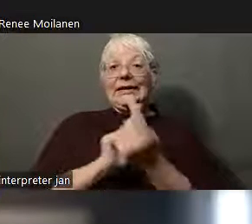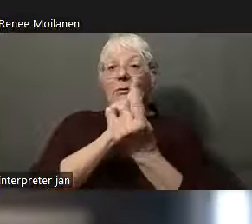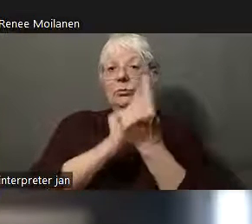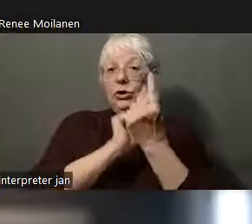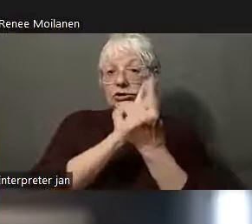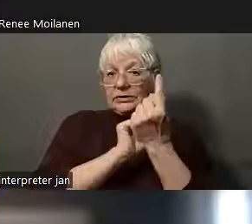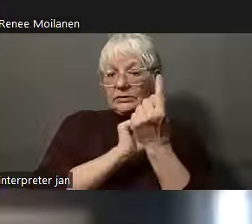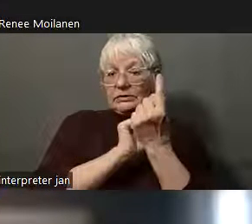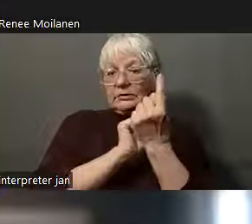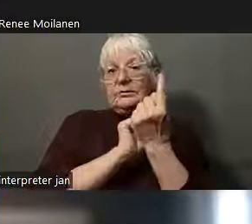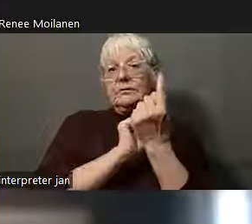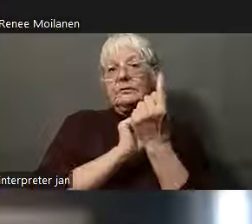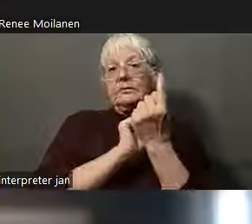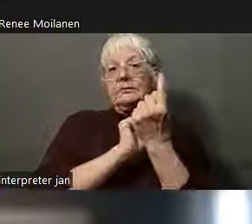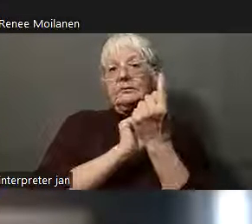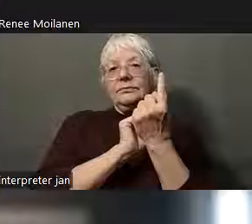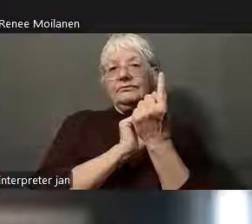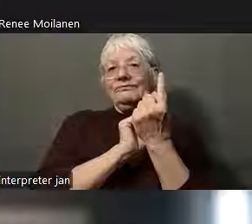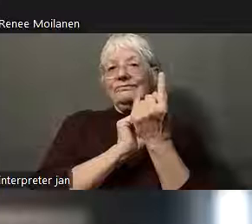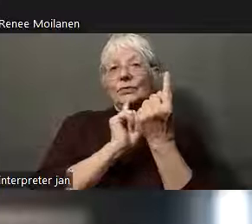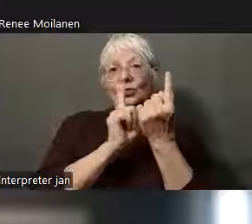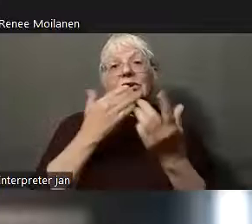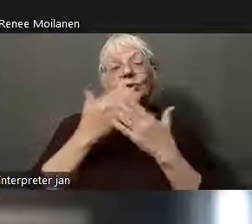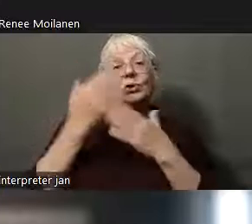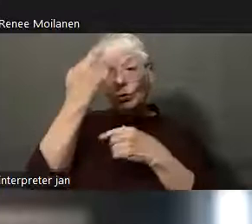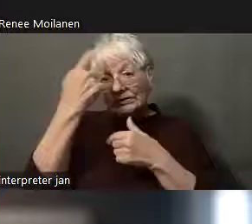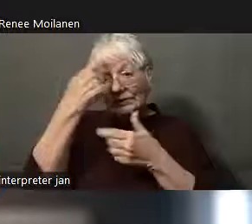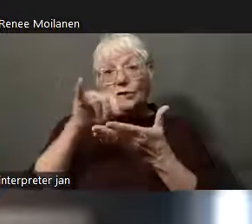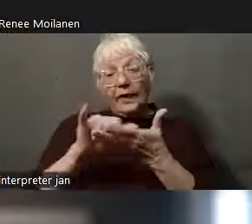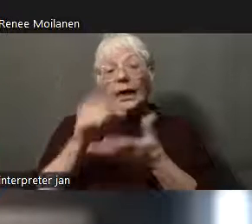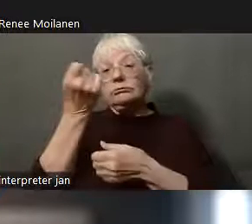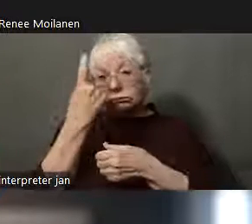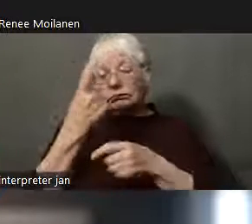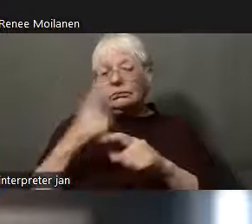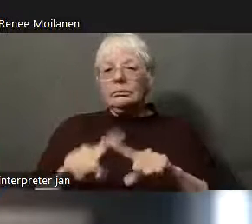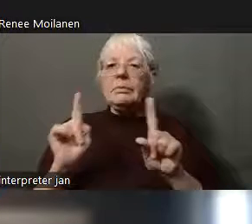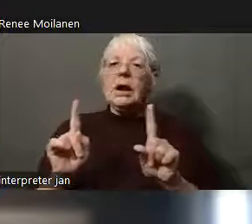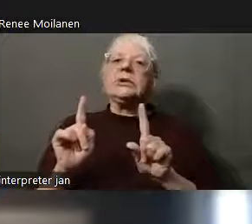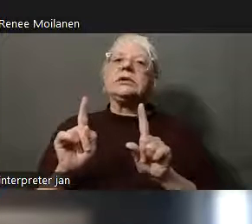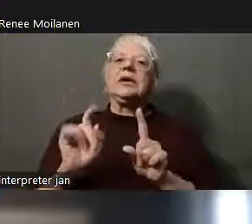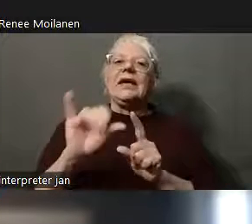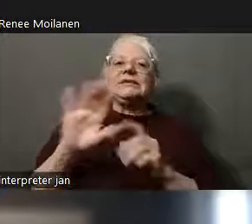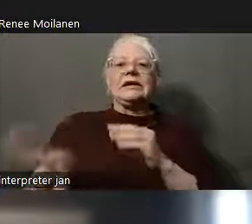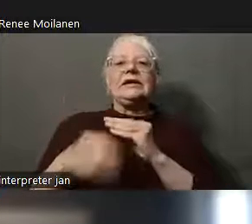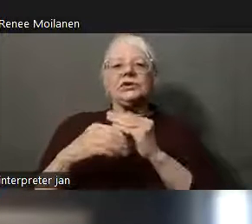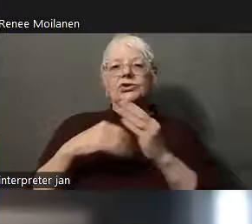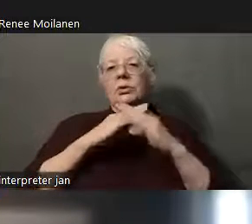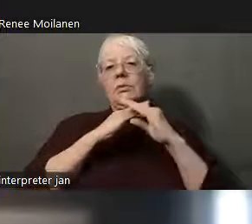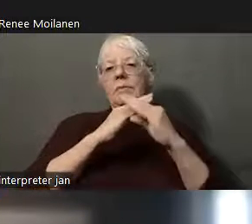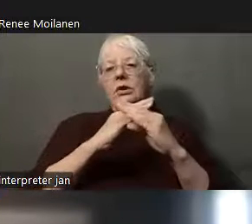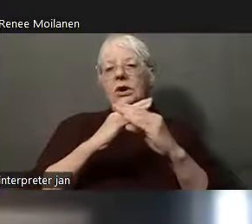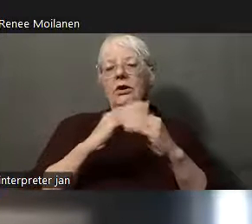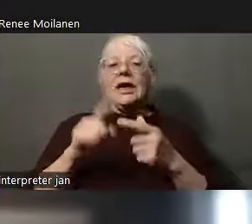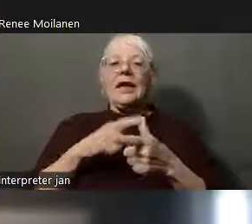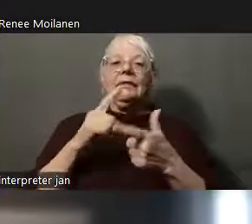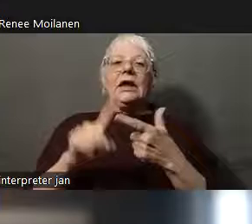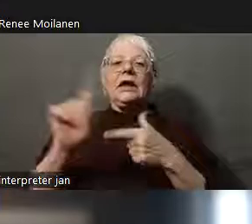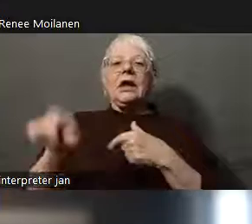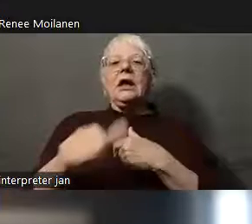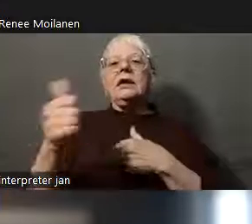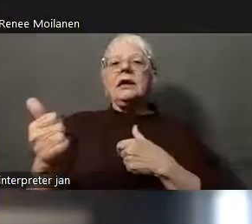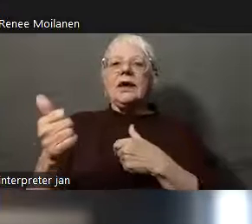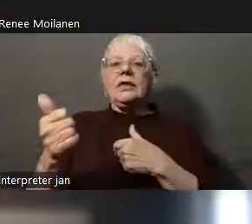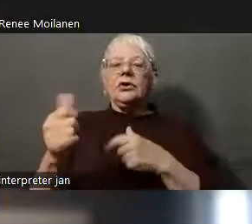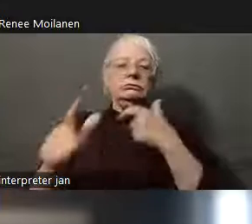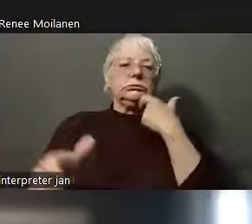And there's probably really good reasons for that, but that's an additional barrier. And then, you know, another